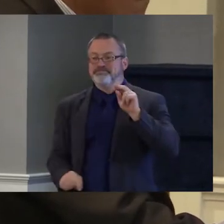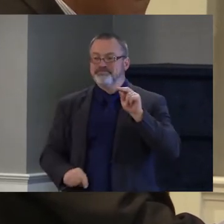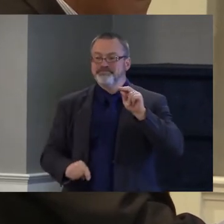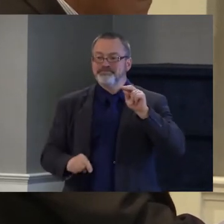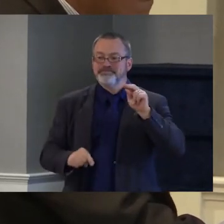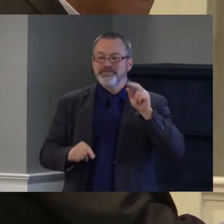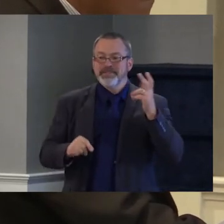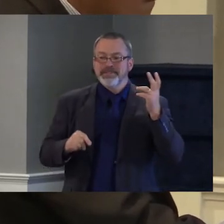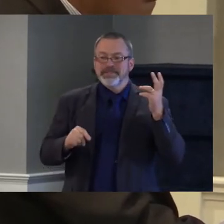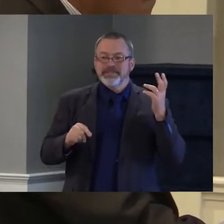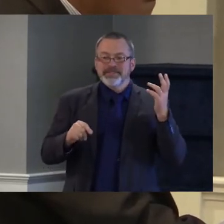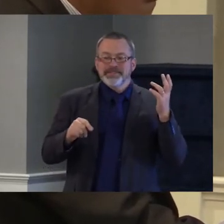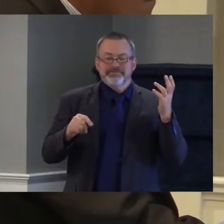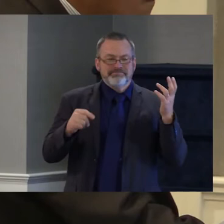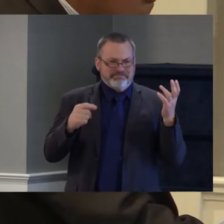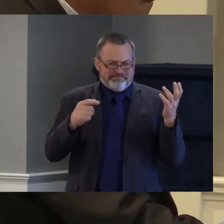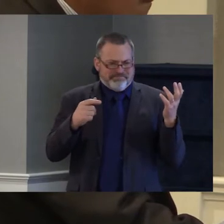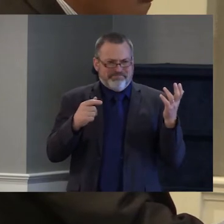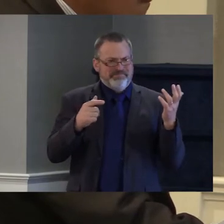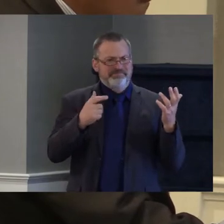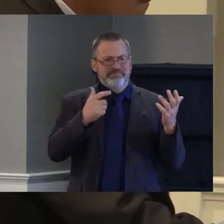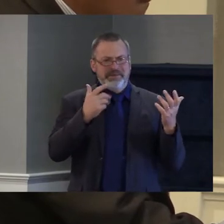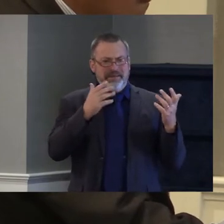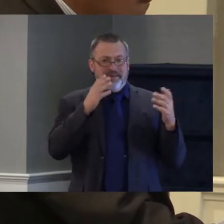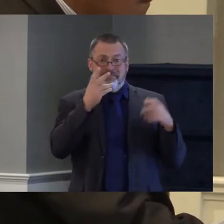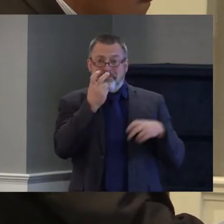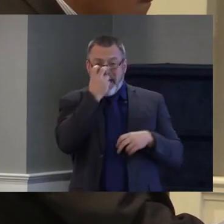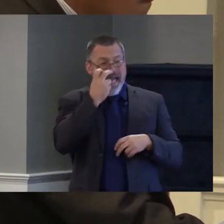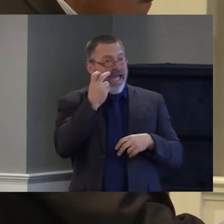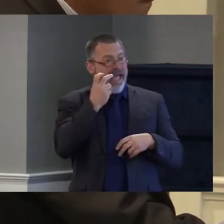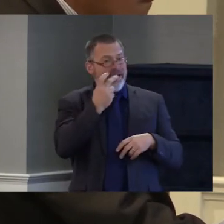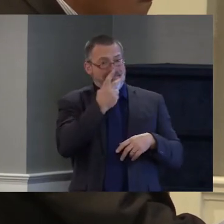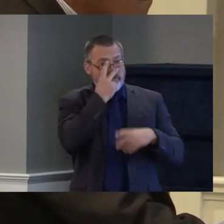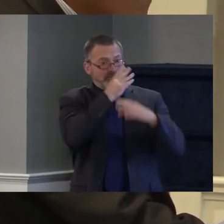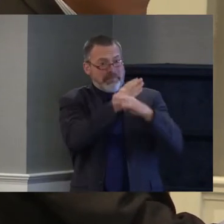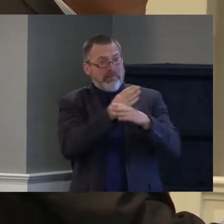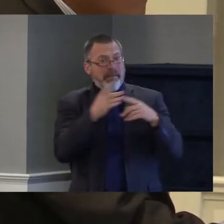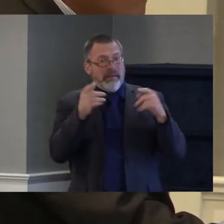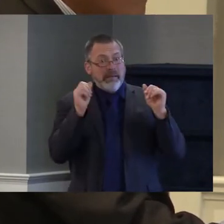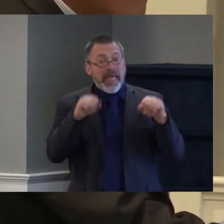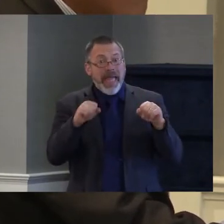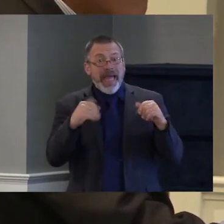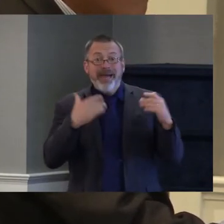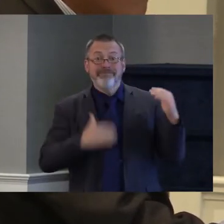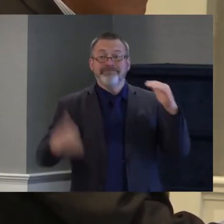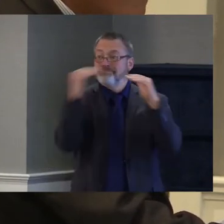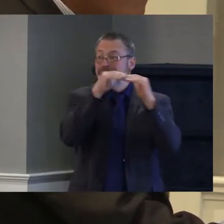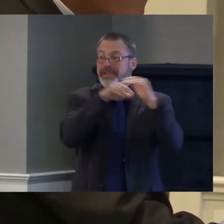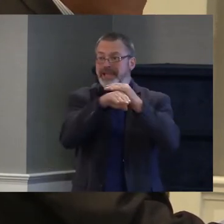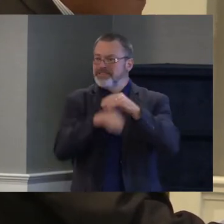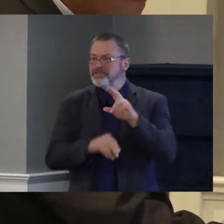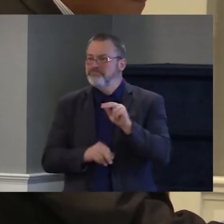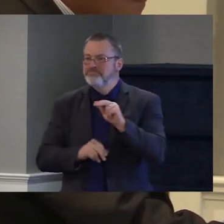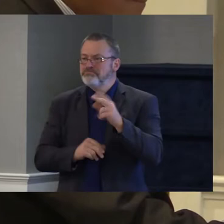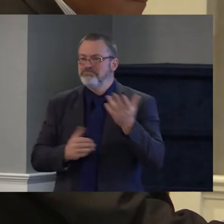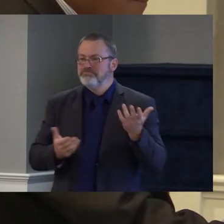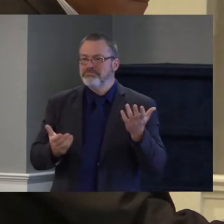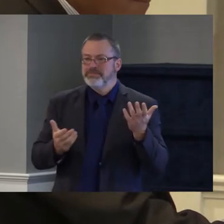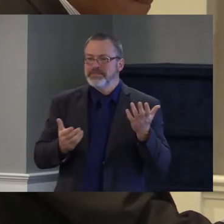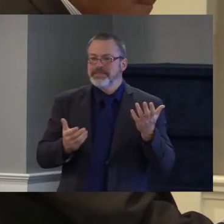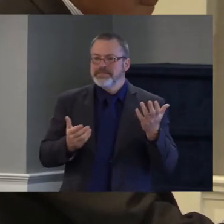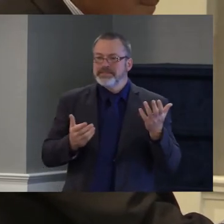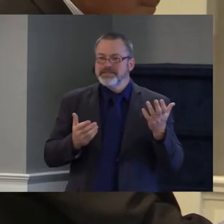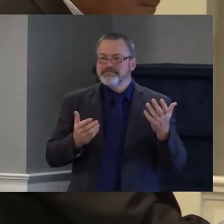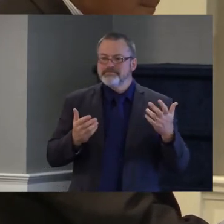blind and visually impaired. We must also ensure disabled voters are not disenfranchised. We must